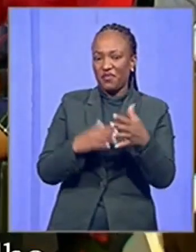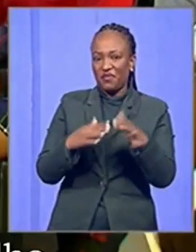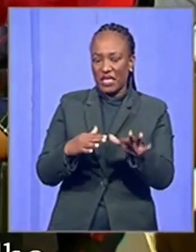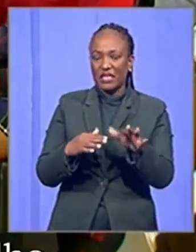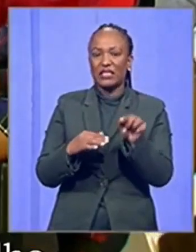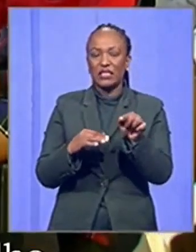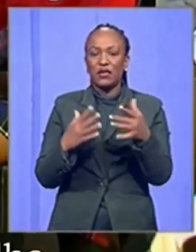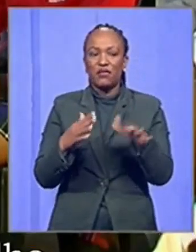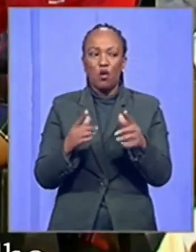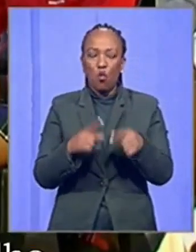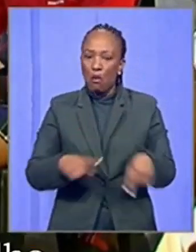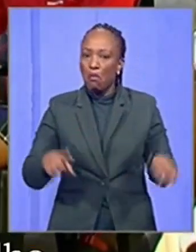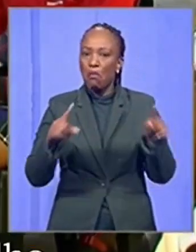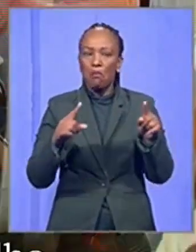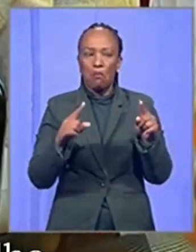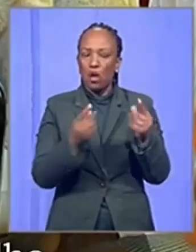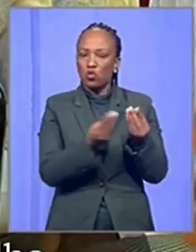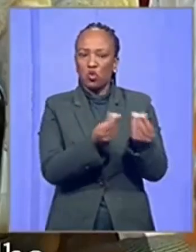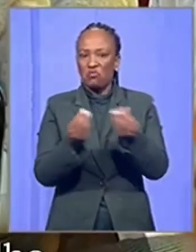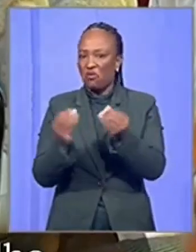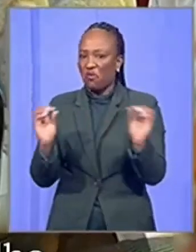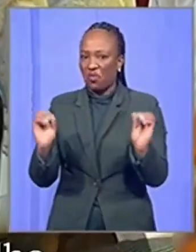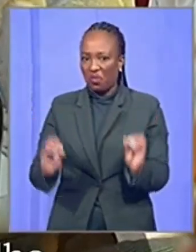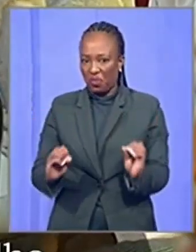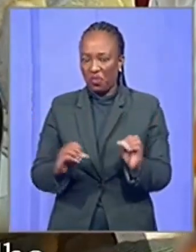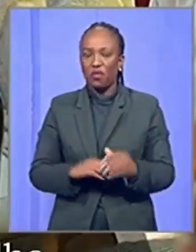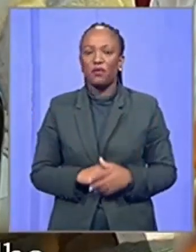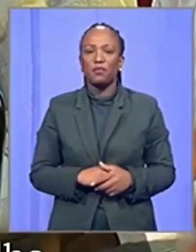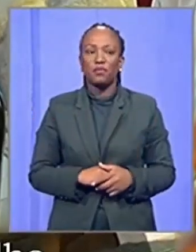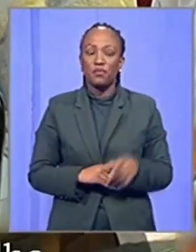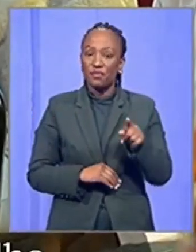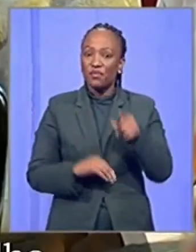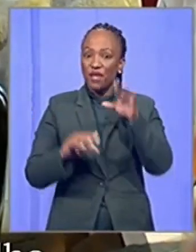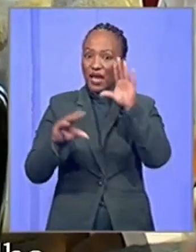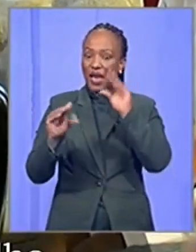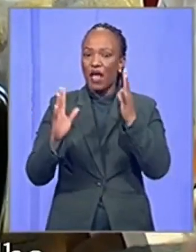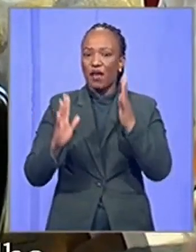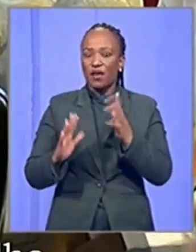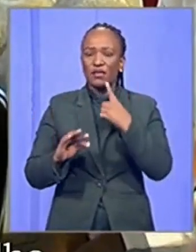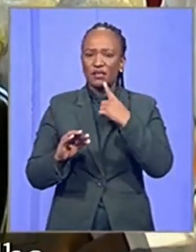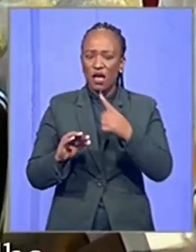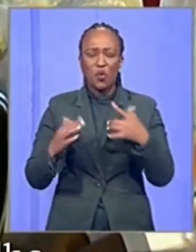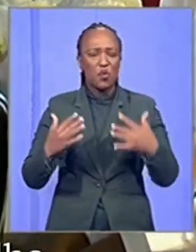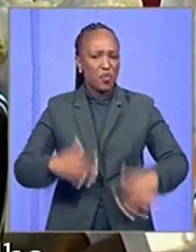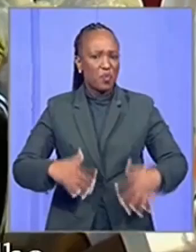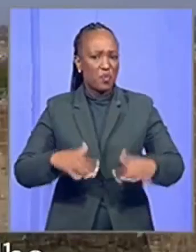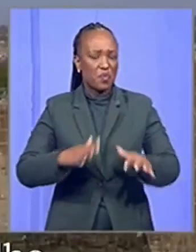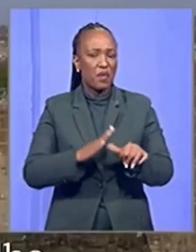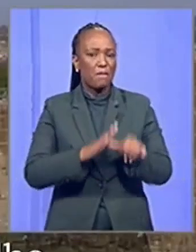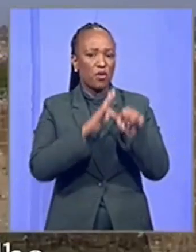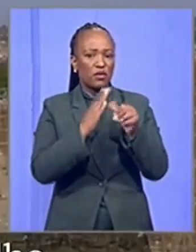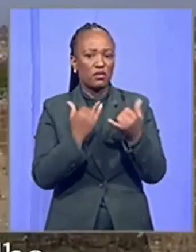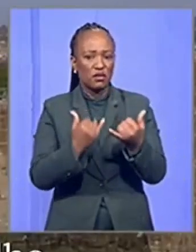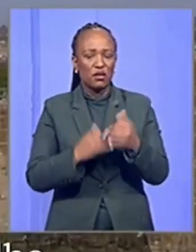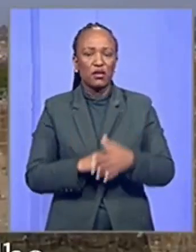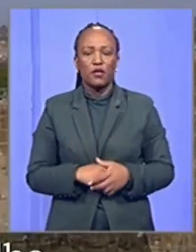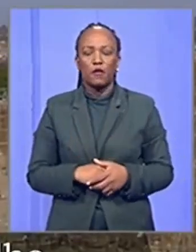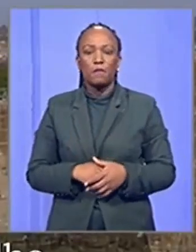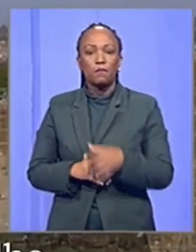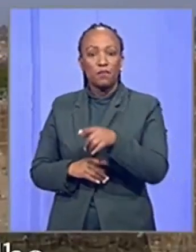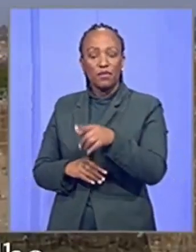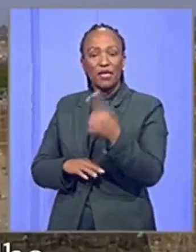dumele gore ba ka bona tharabololo. Fela barutwana ba dumela fa thuto e le botlhokwa. This day is very special because